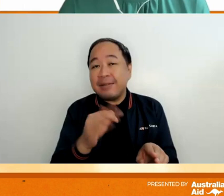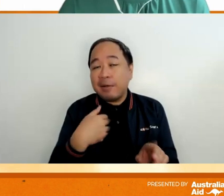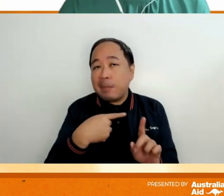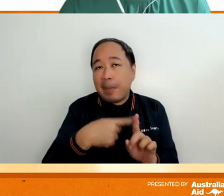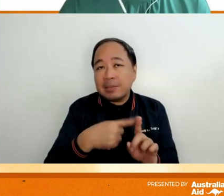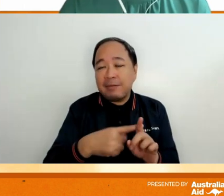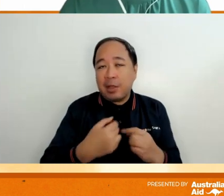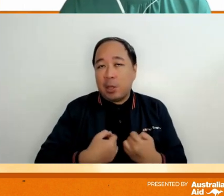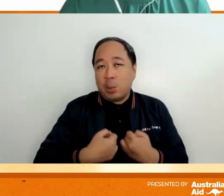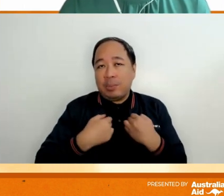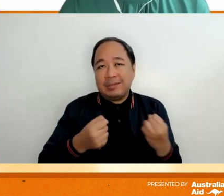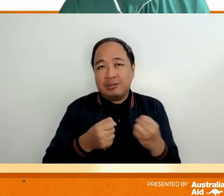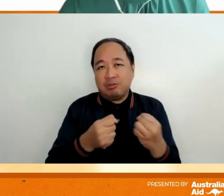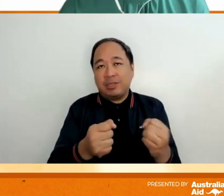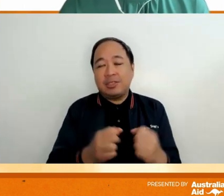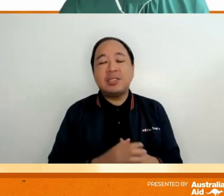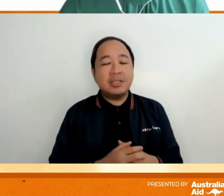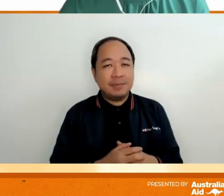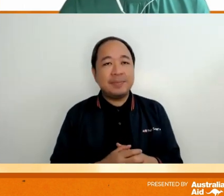you. Any last